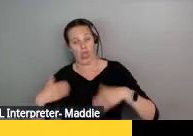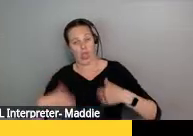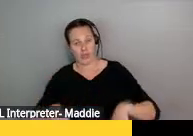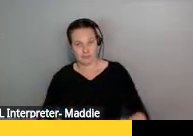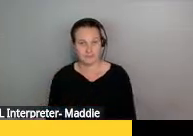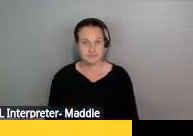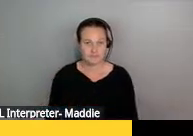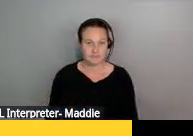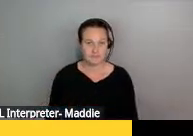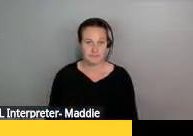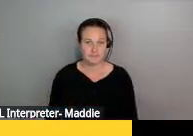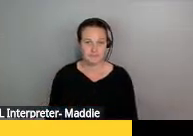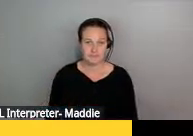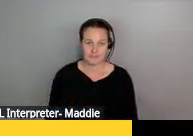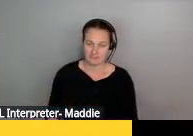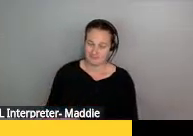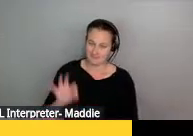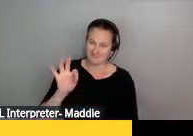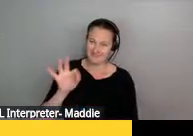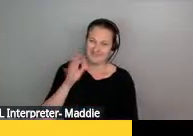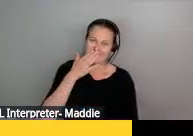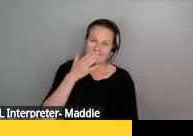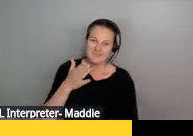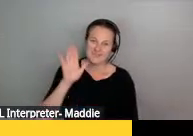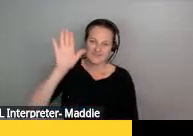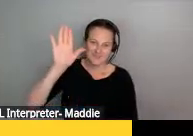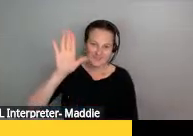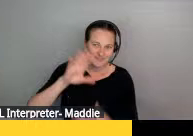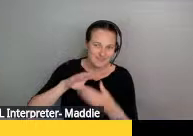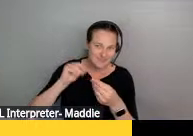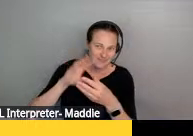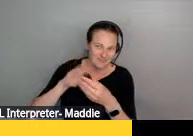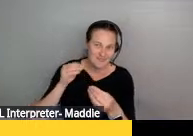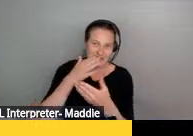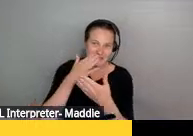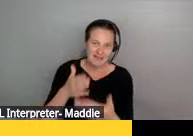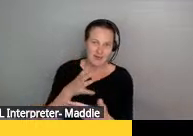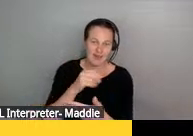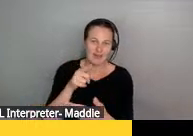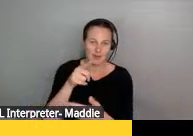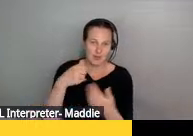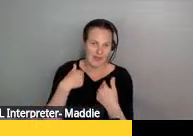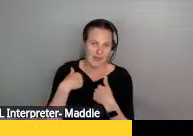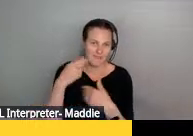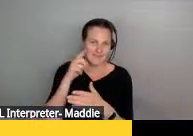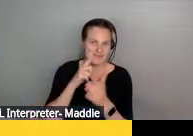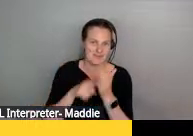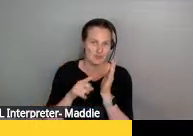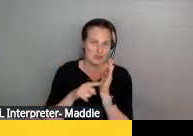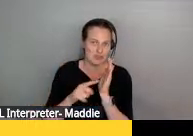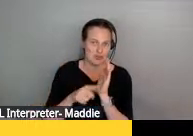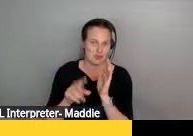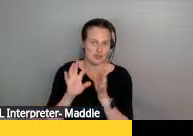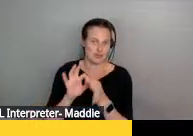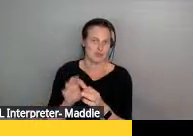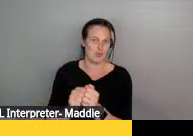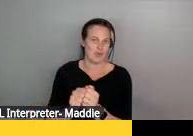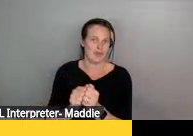That's a fantastic point. Thank you for raising that and for sharing that you have some additional research out there about